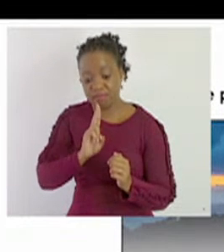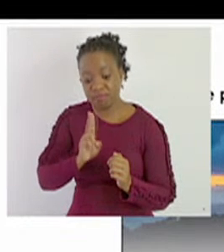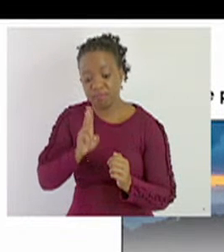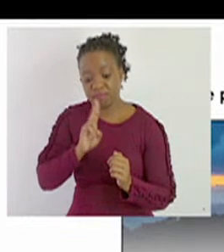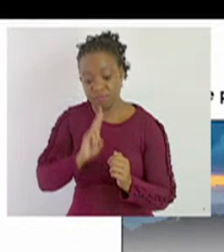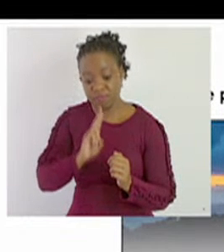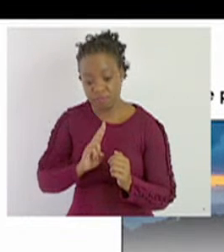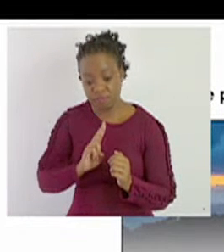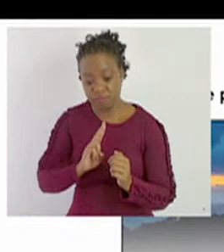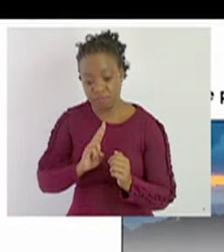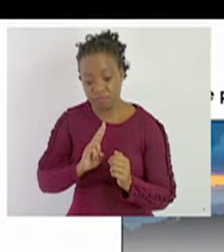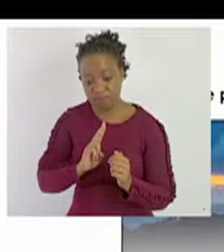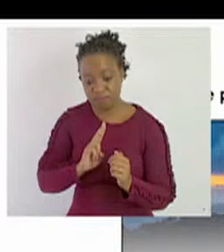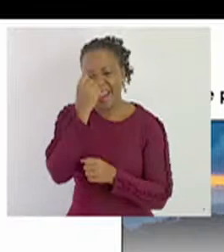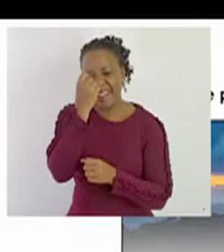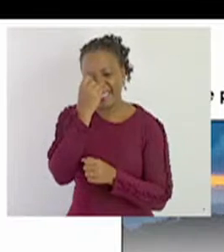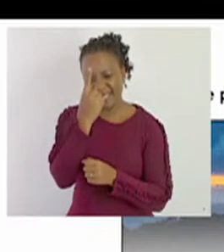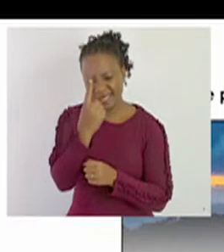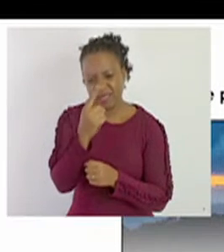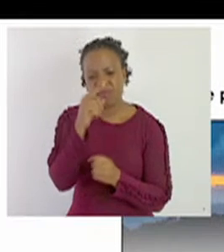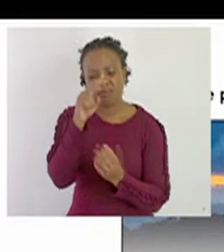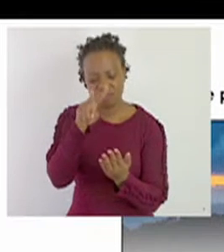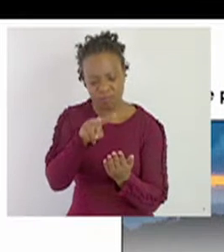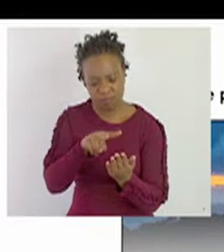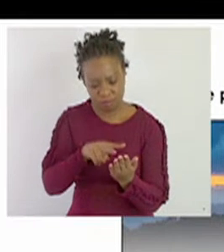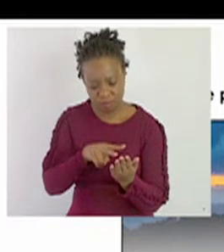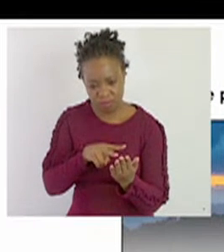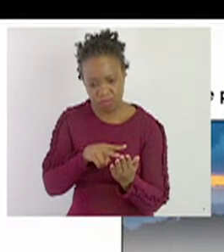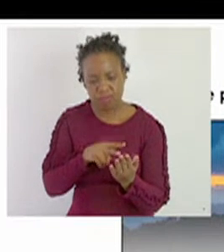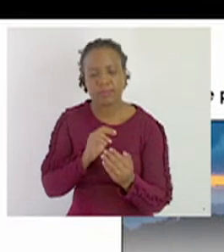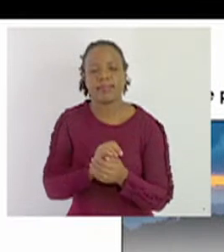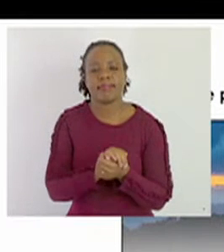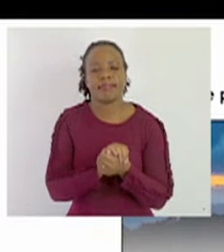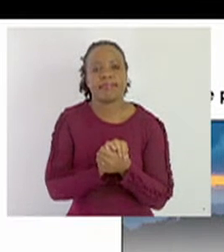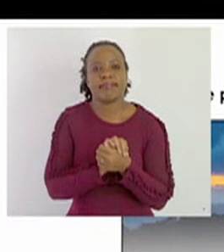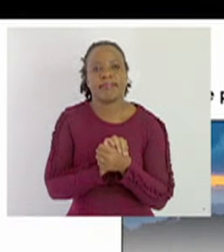after reading the comprehensive answer. Right.